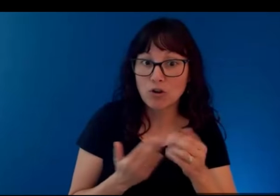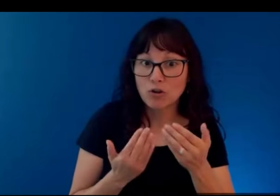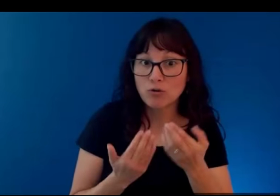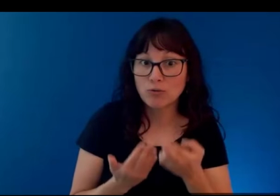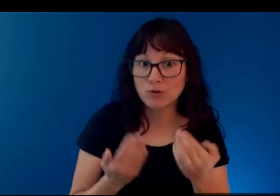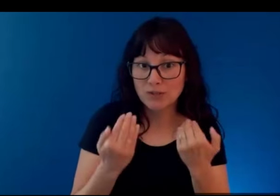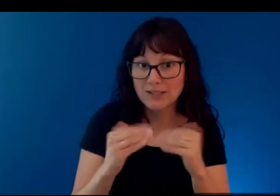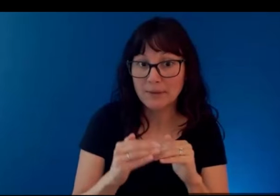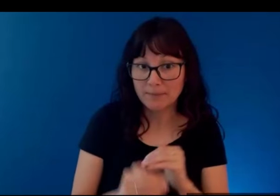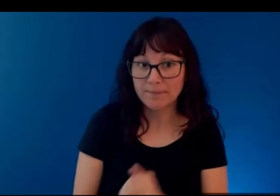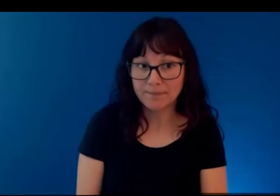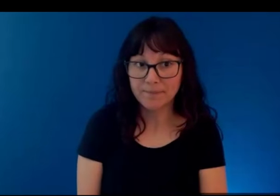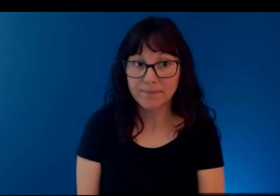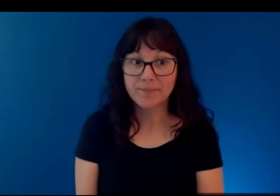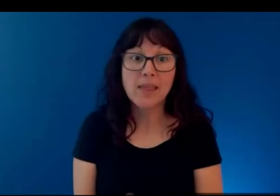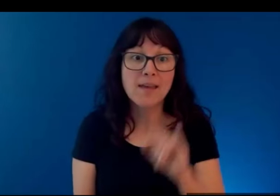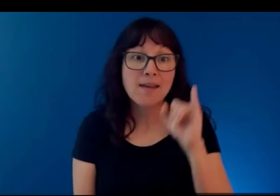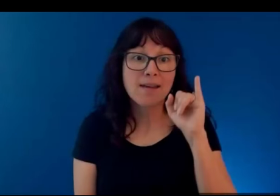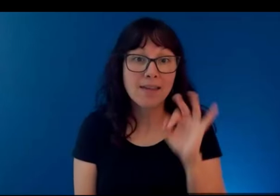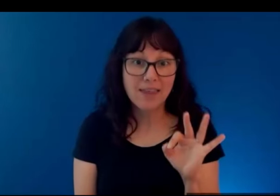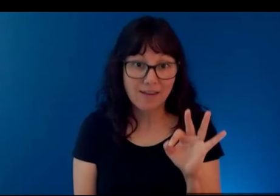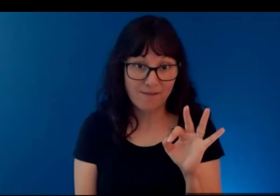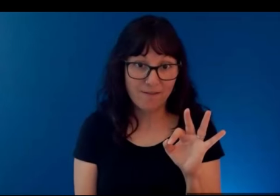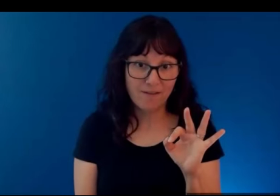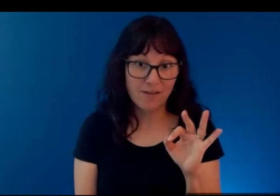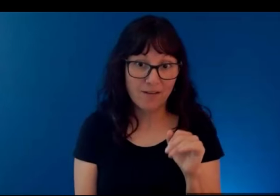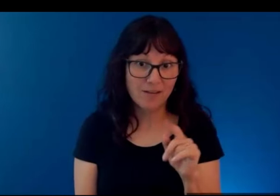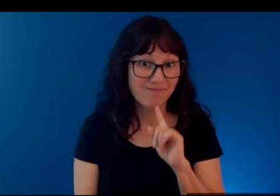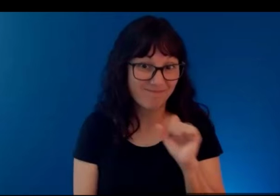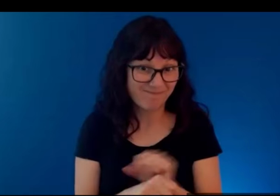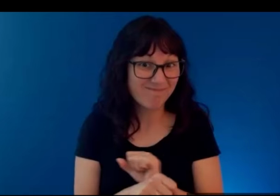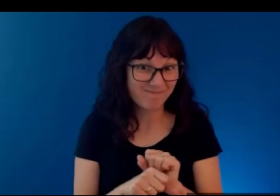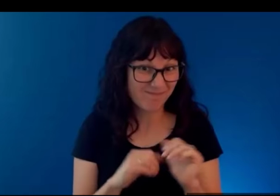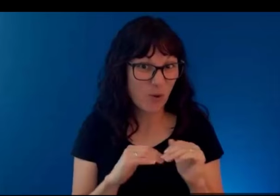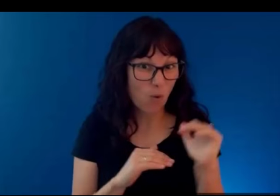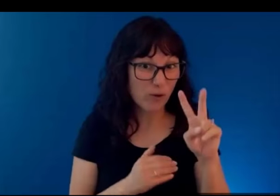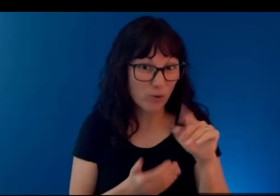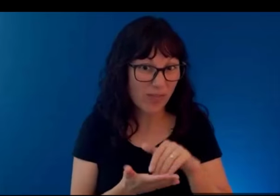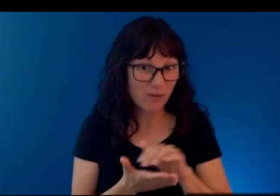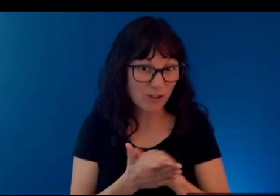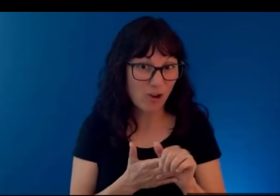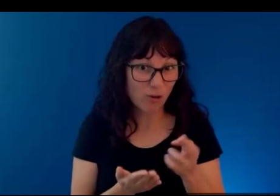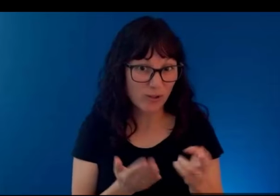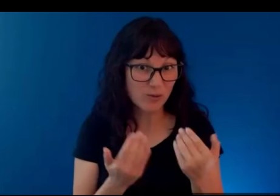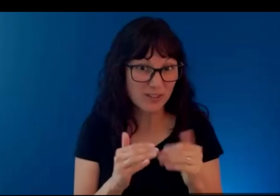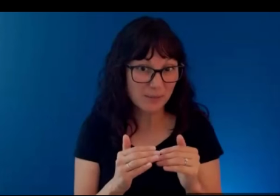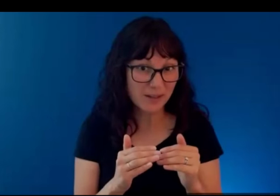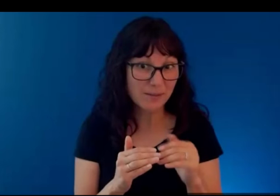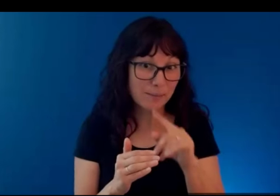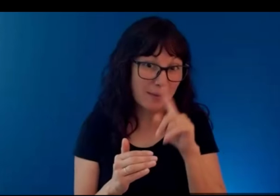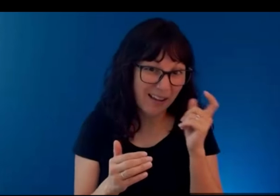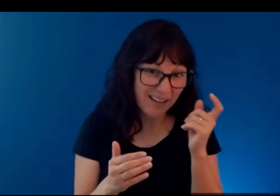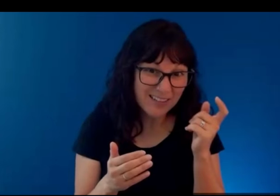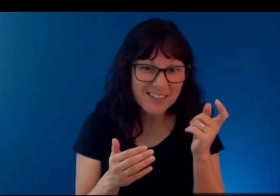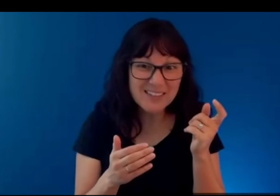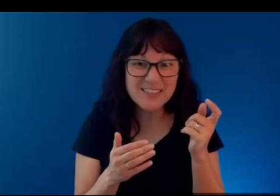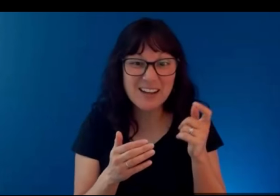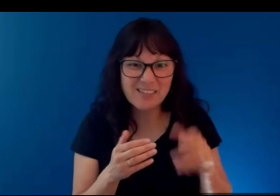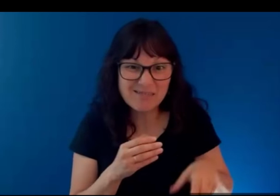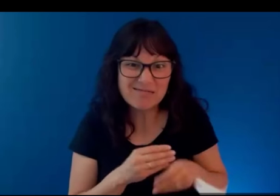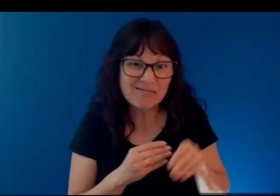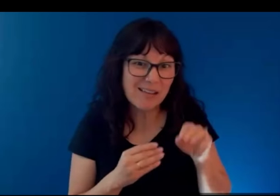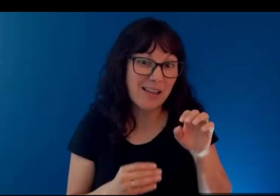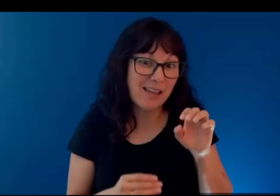resource limit. If you do go over the $2,000 resource limit because of excess